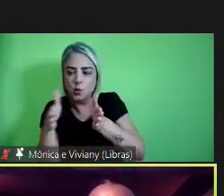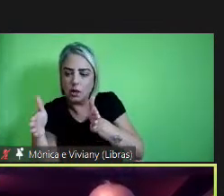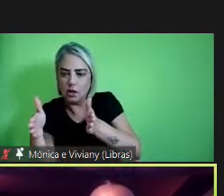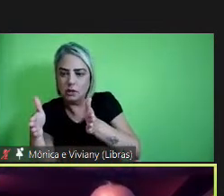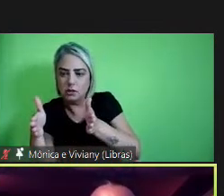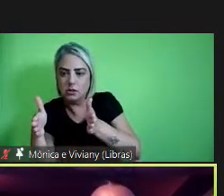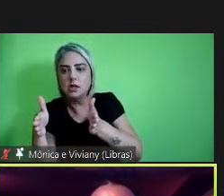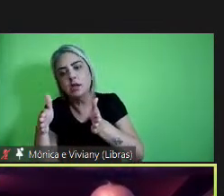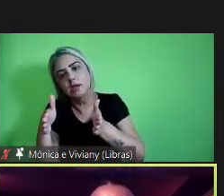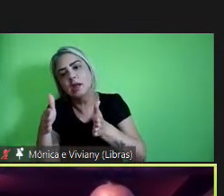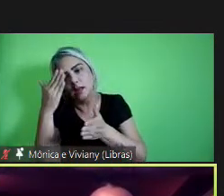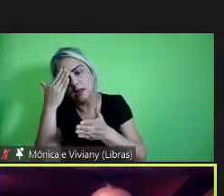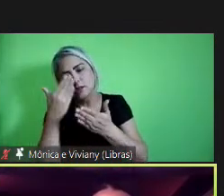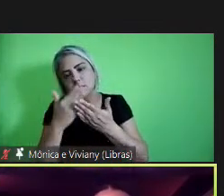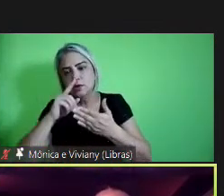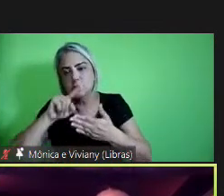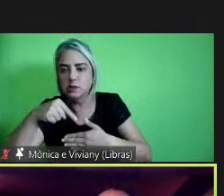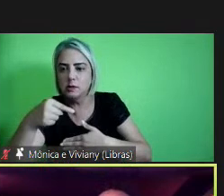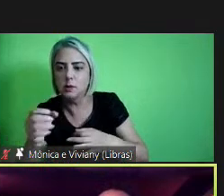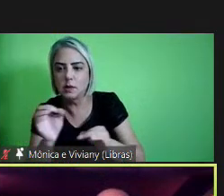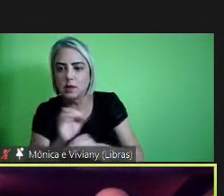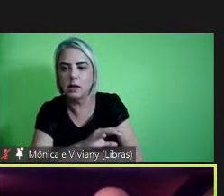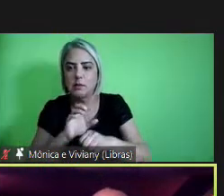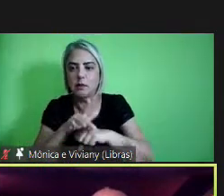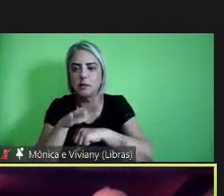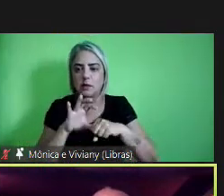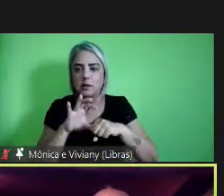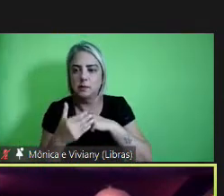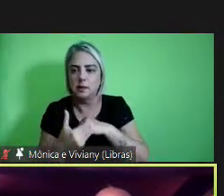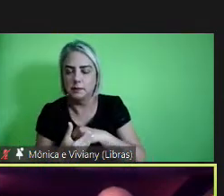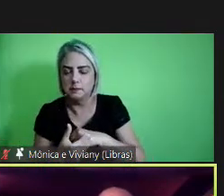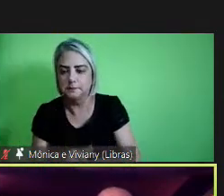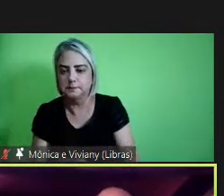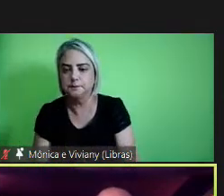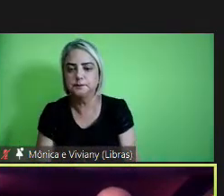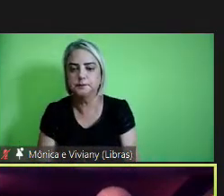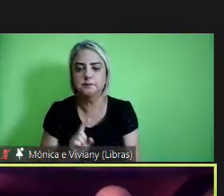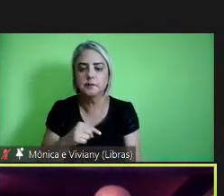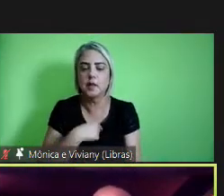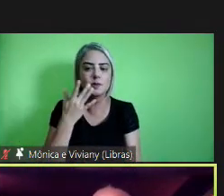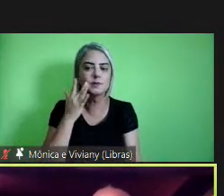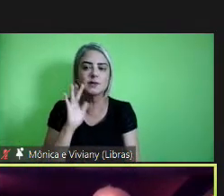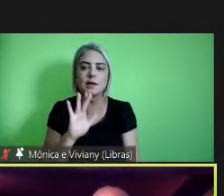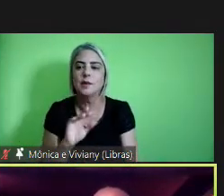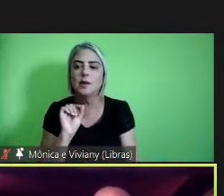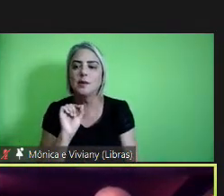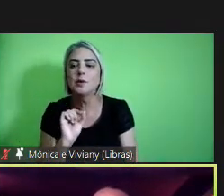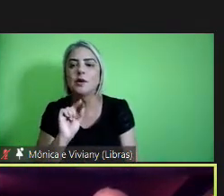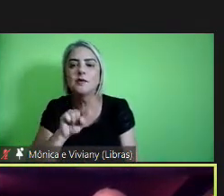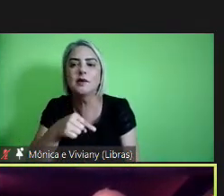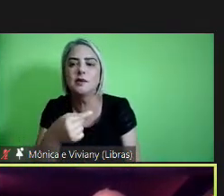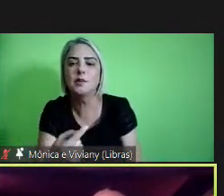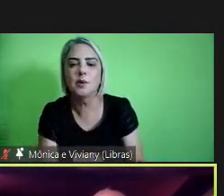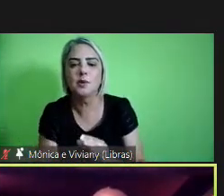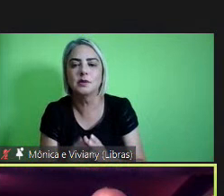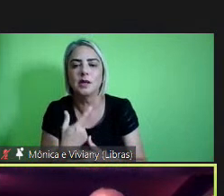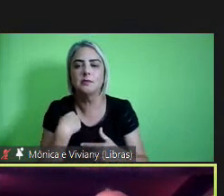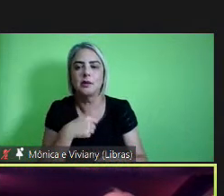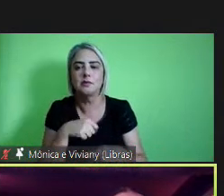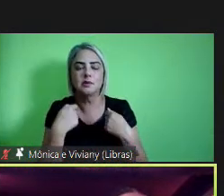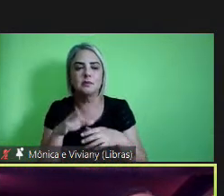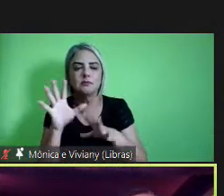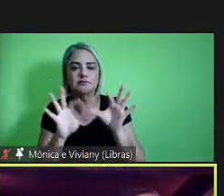post-pandemic. We've had this pandemic, we don't know what's coming next, but we need to be ready and appropriate